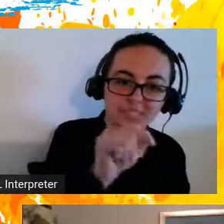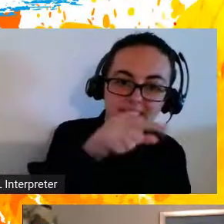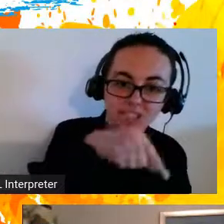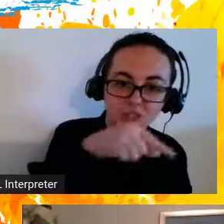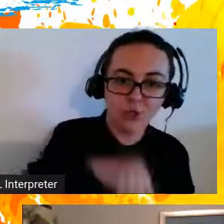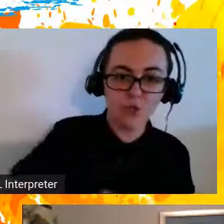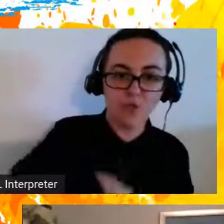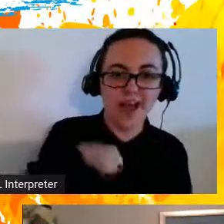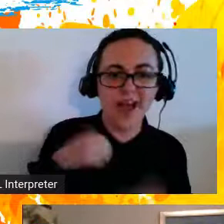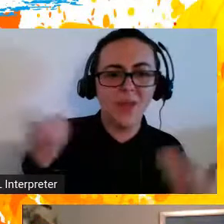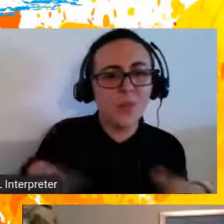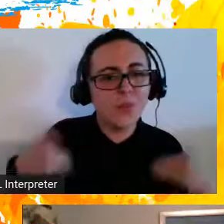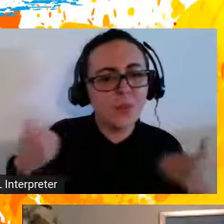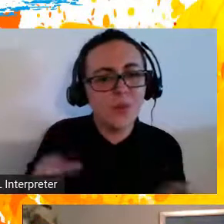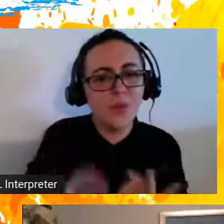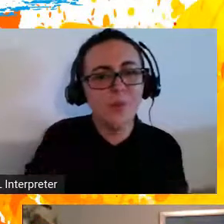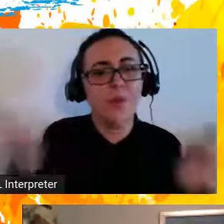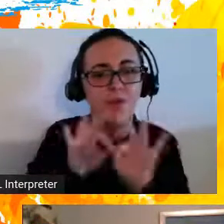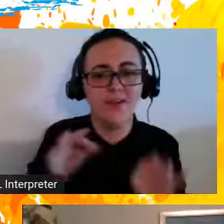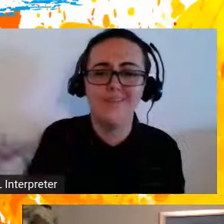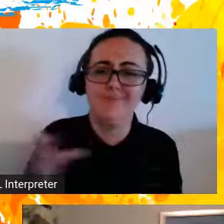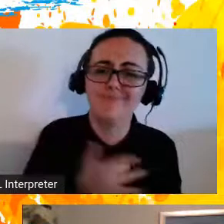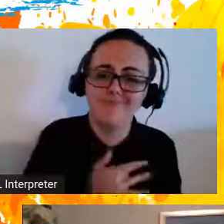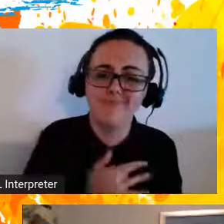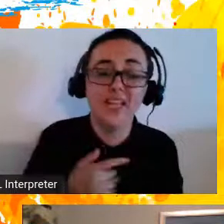And I think it's going to set other